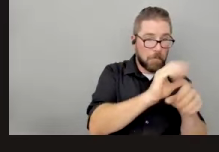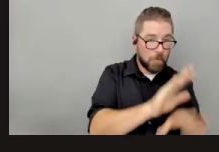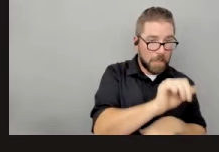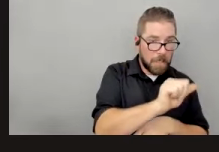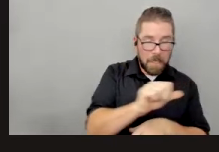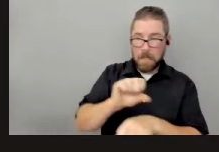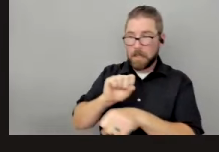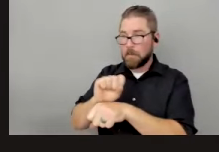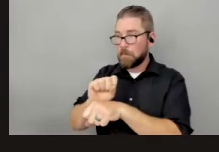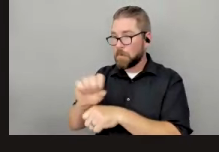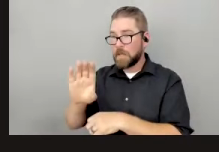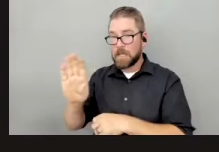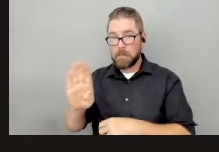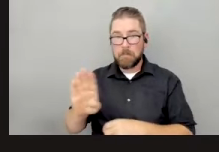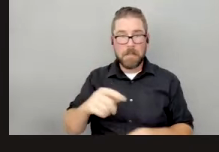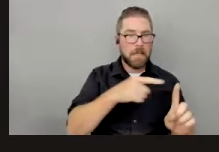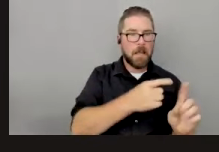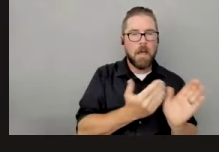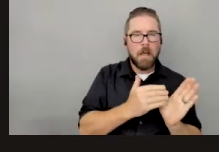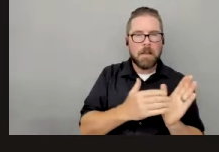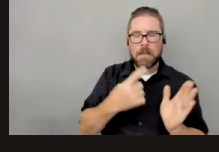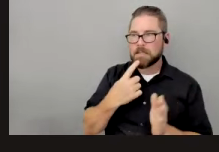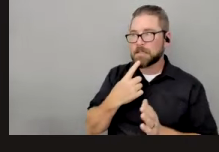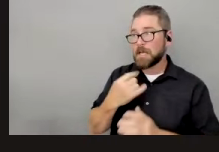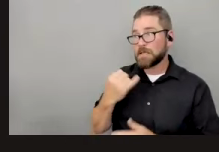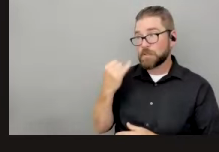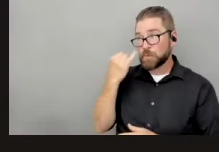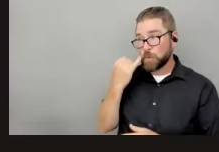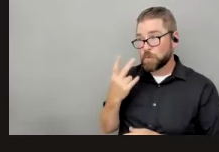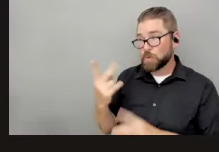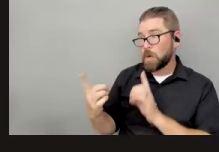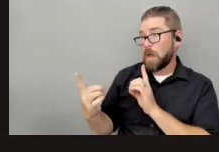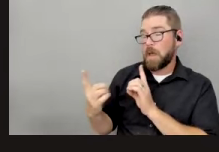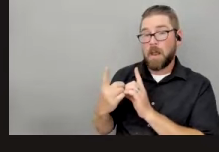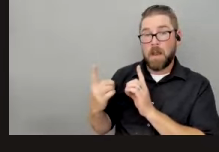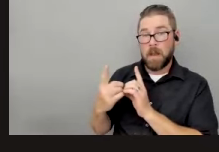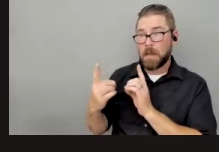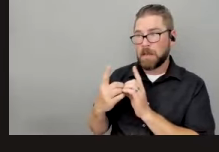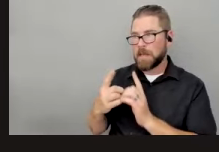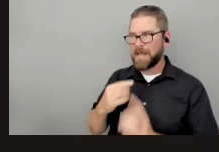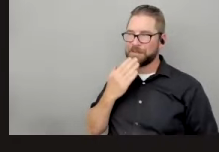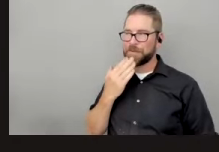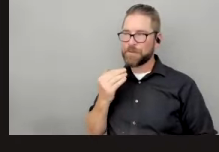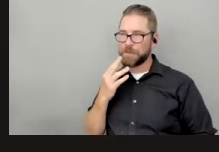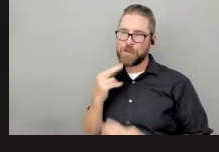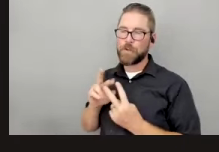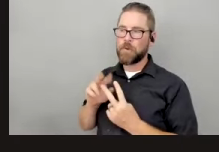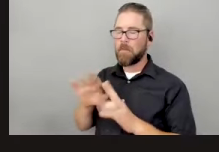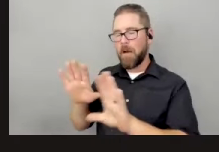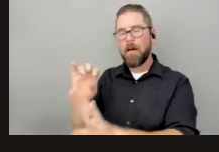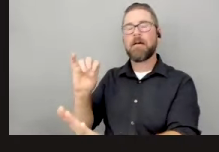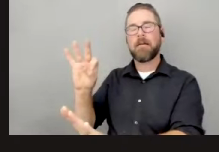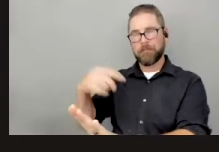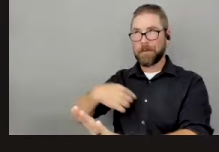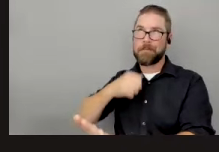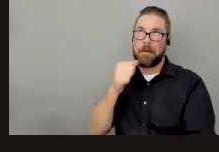of them would make a cute couple, ending statements with, if I wasn't married. Employee B initially laughed these